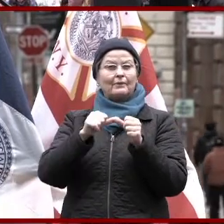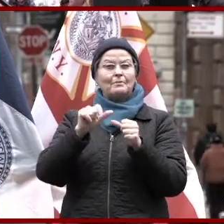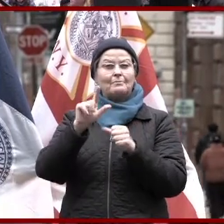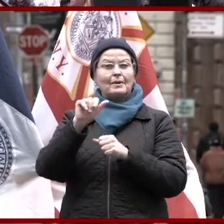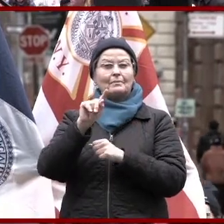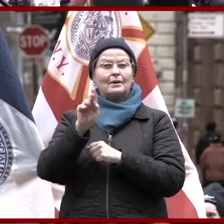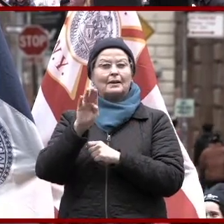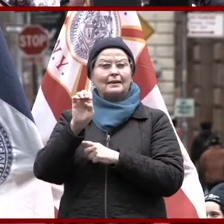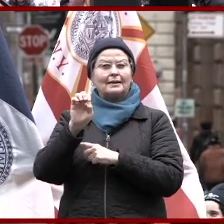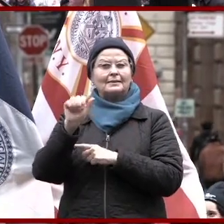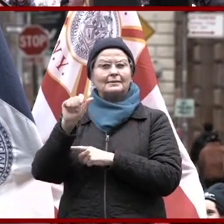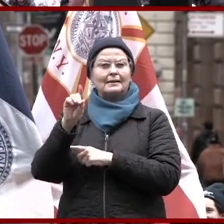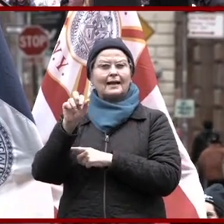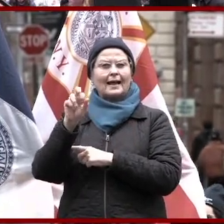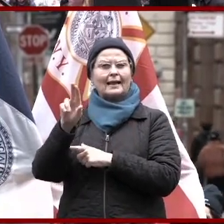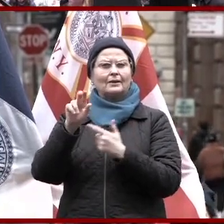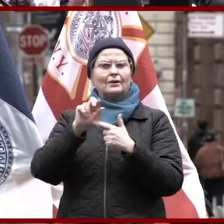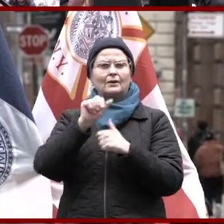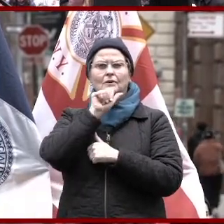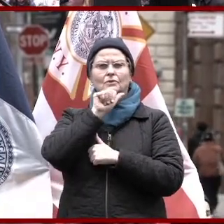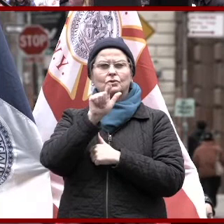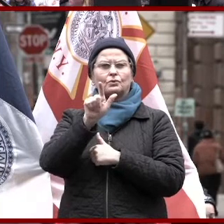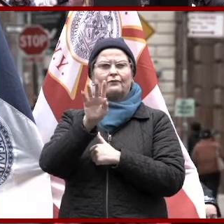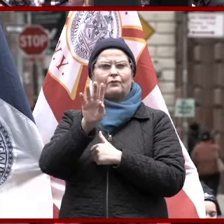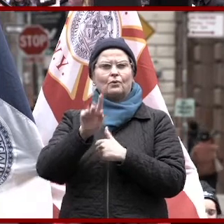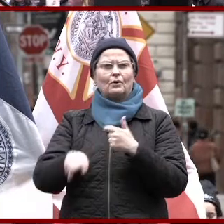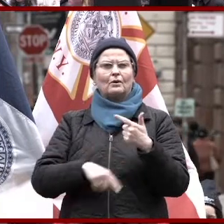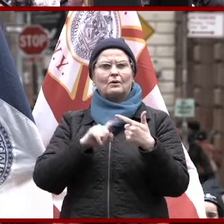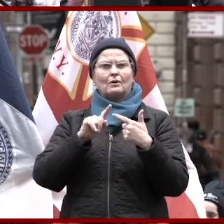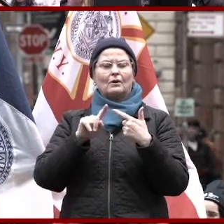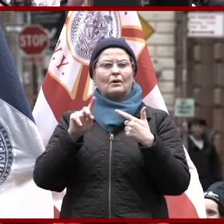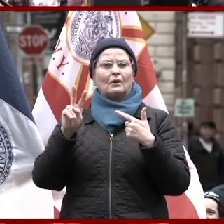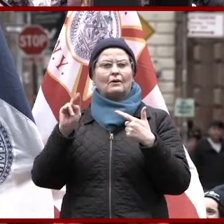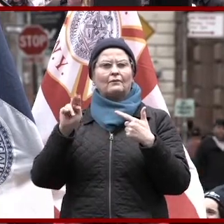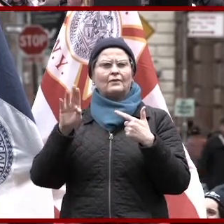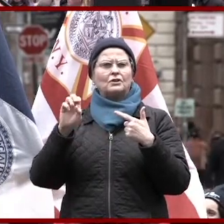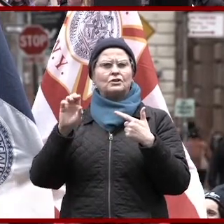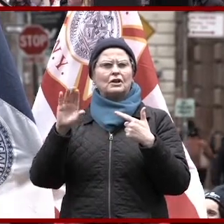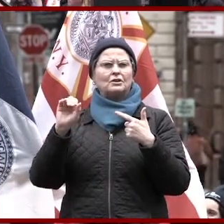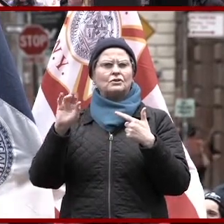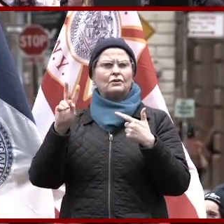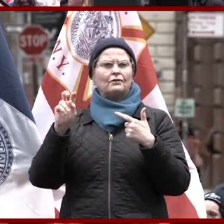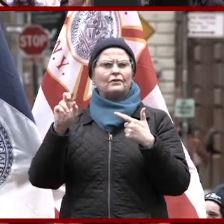Lizzie Adler, 24, Vincenza Benanti,